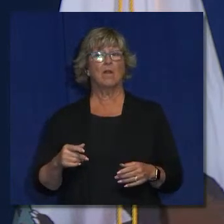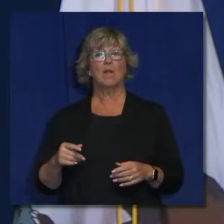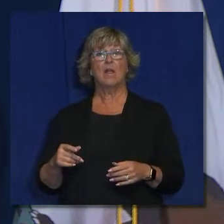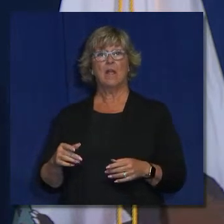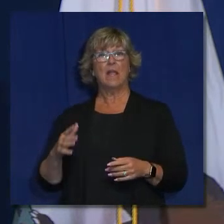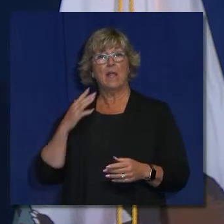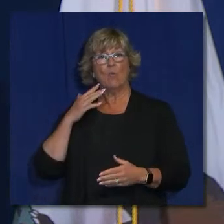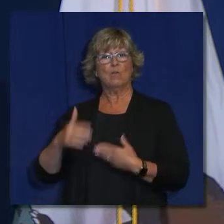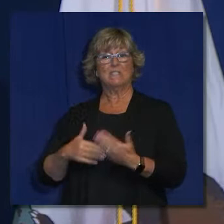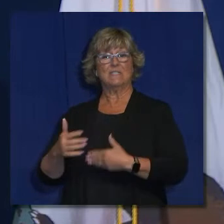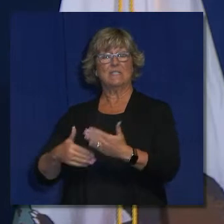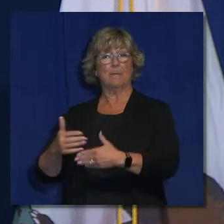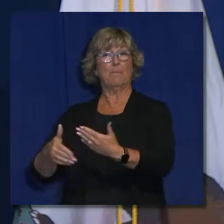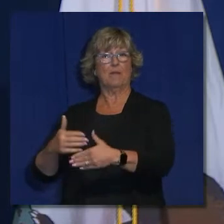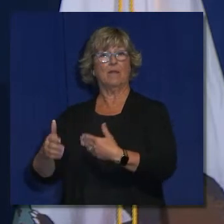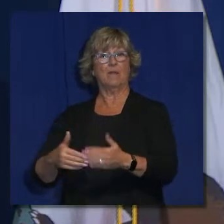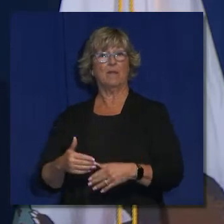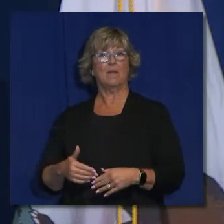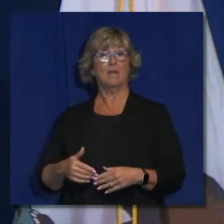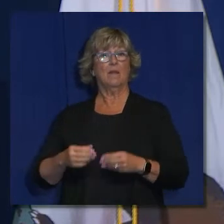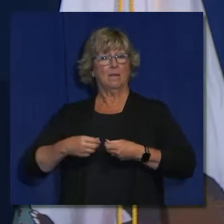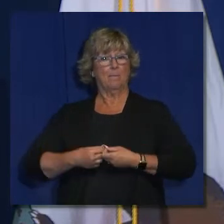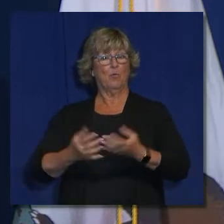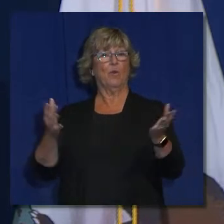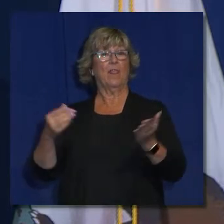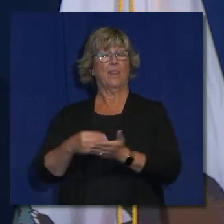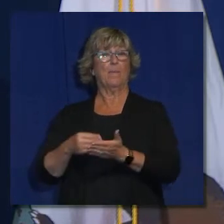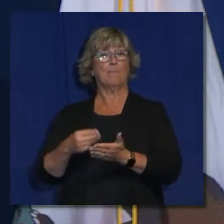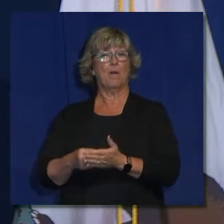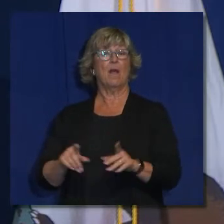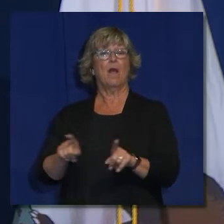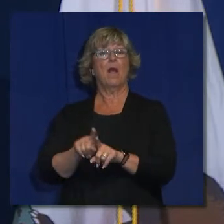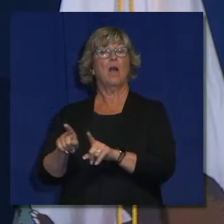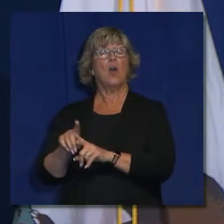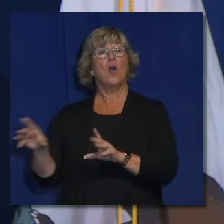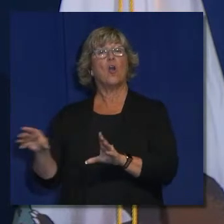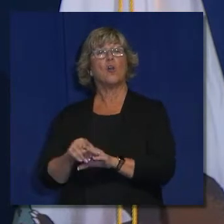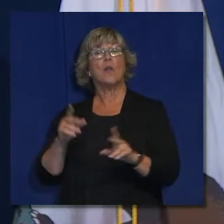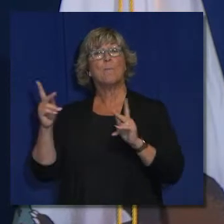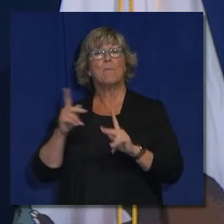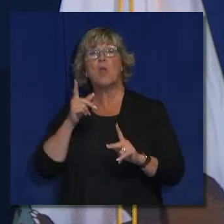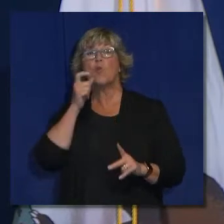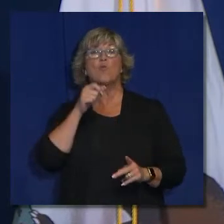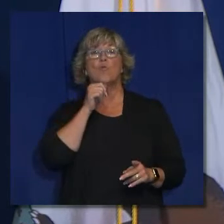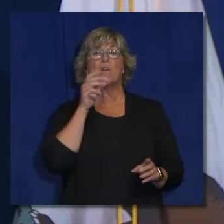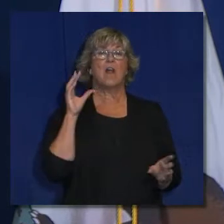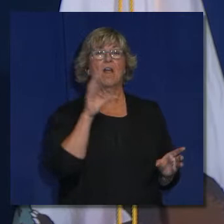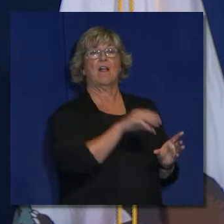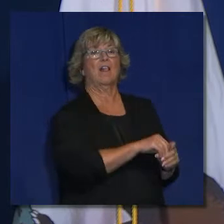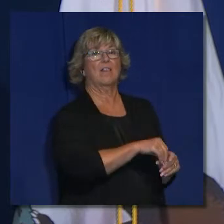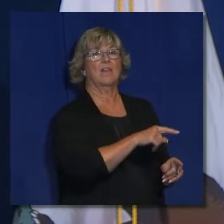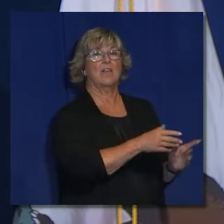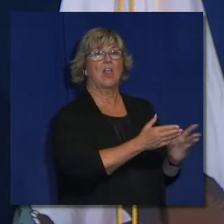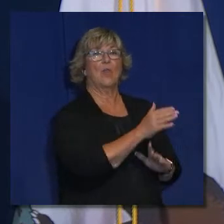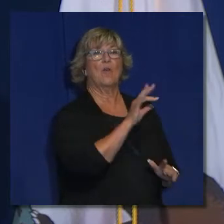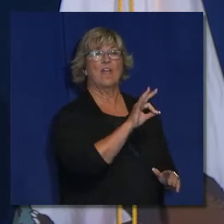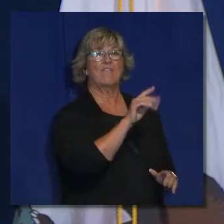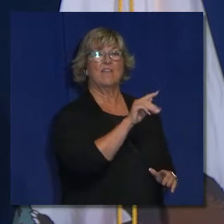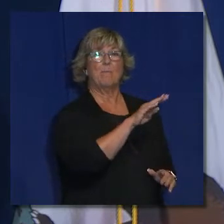only speed, we can get the checks distributed, but we actually can include people that were excluded through